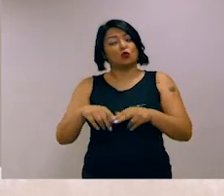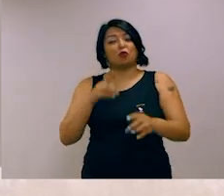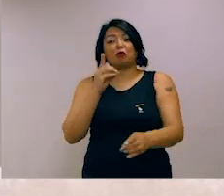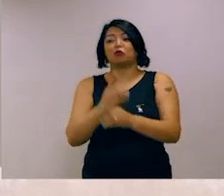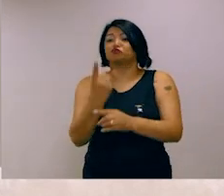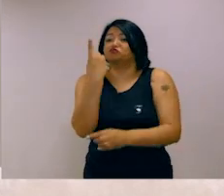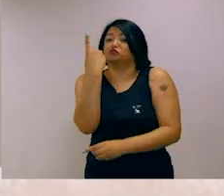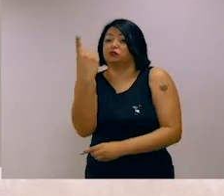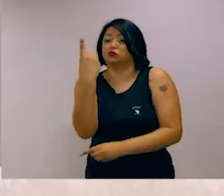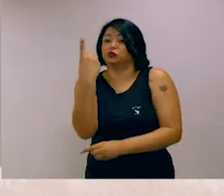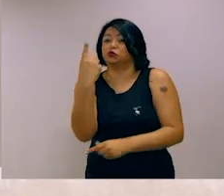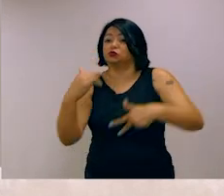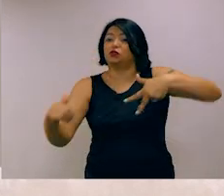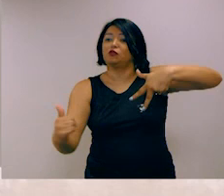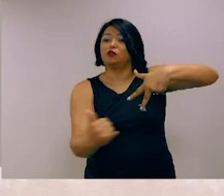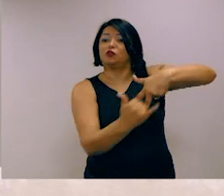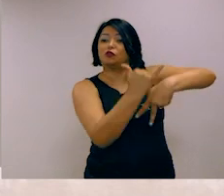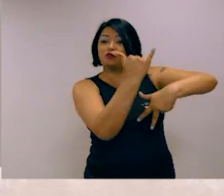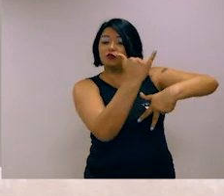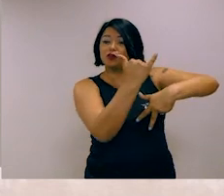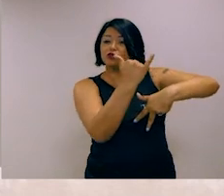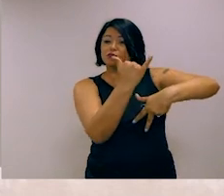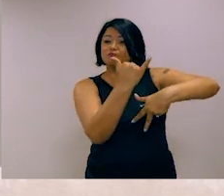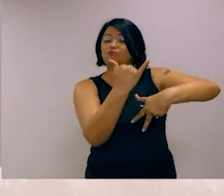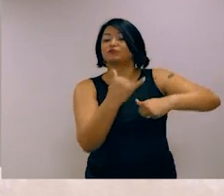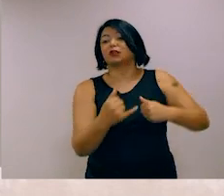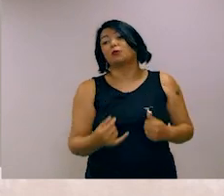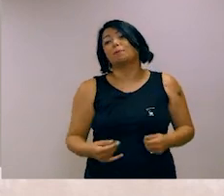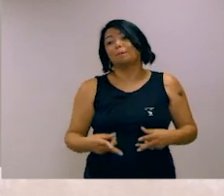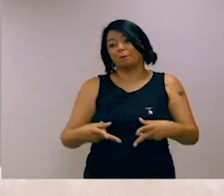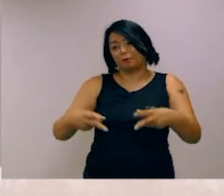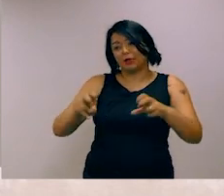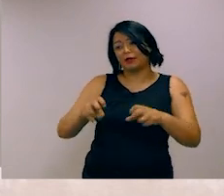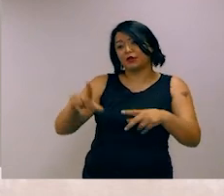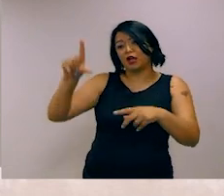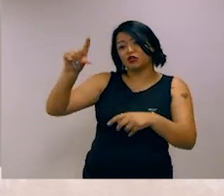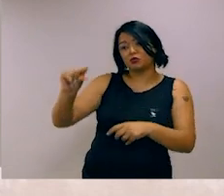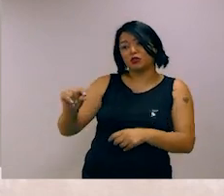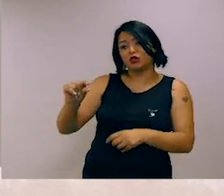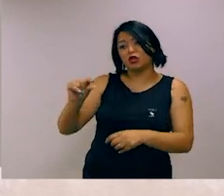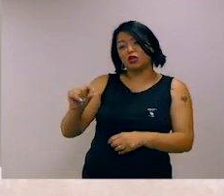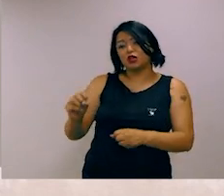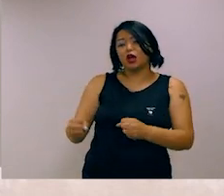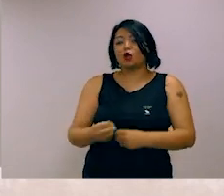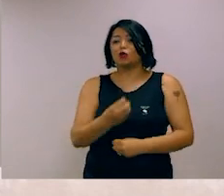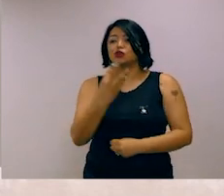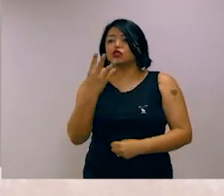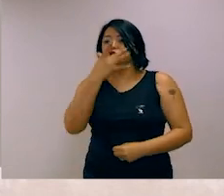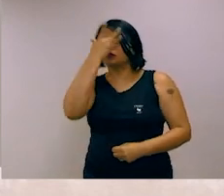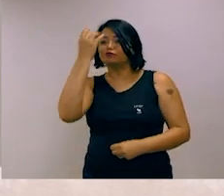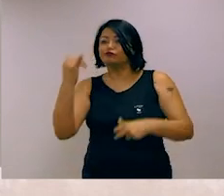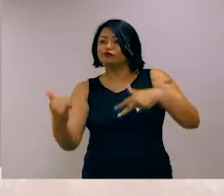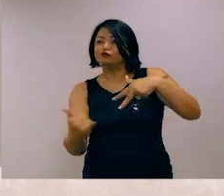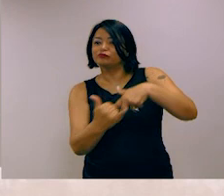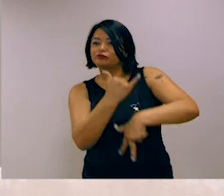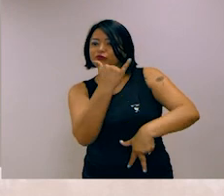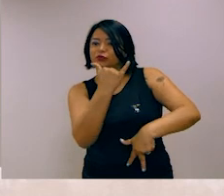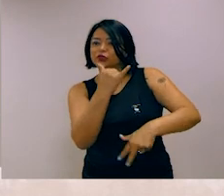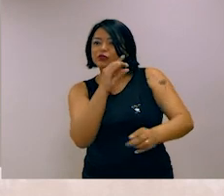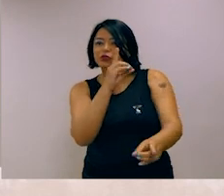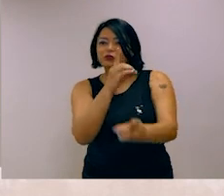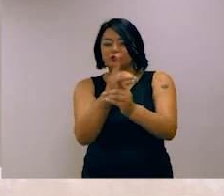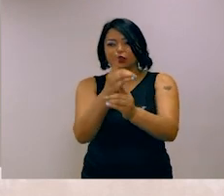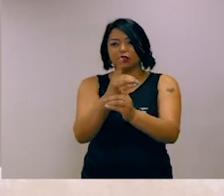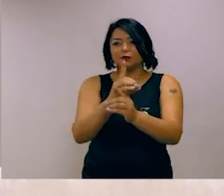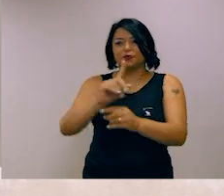we were reducing the number of bodies found, and this was a natural process. But right after the